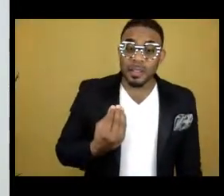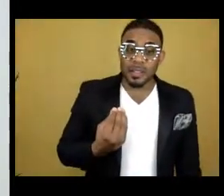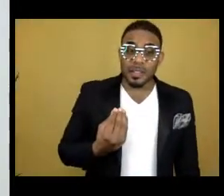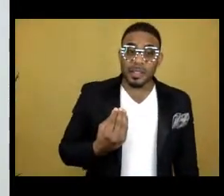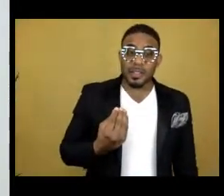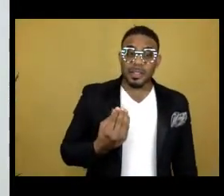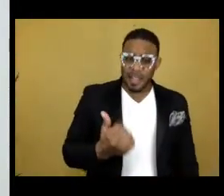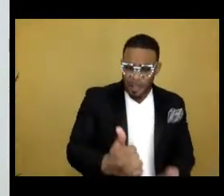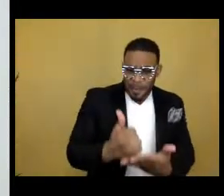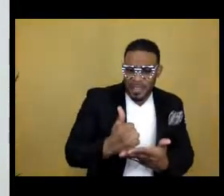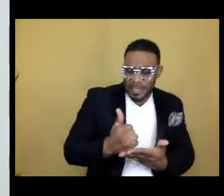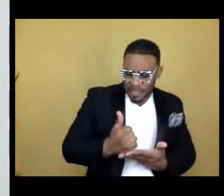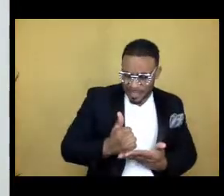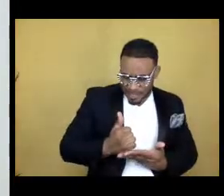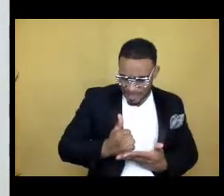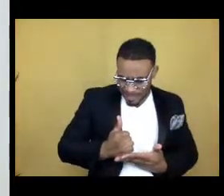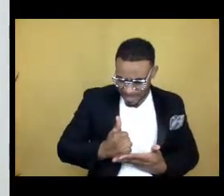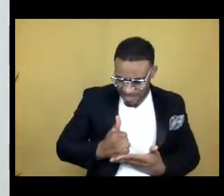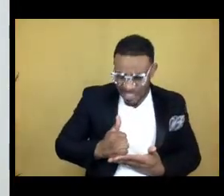Help me